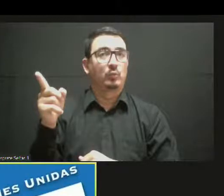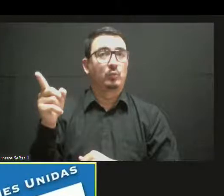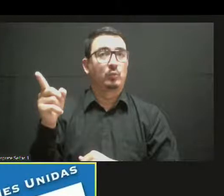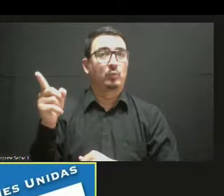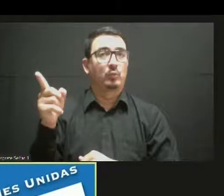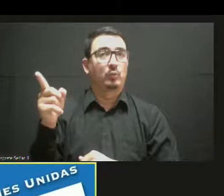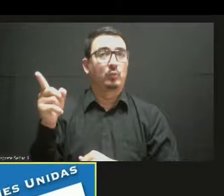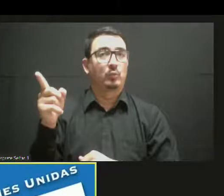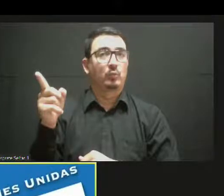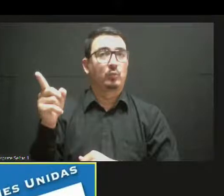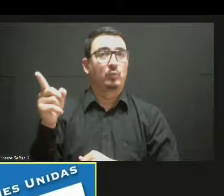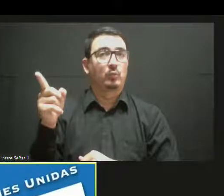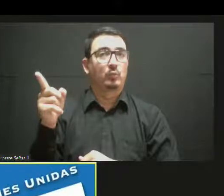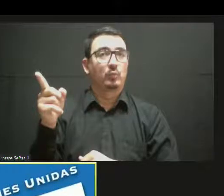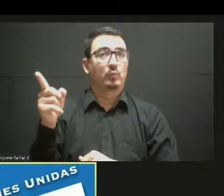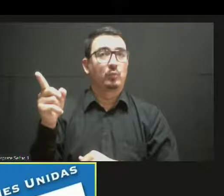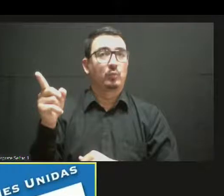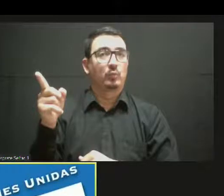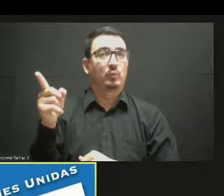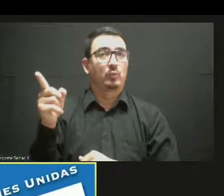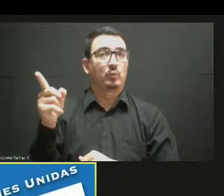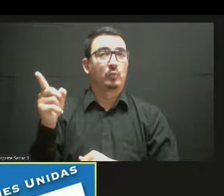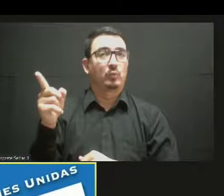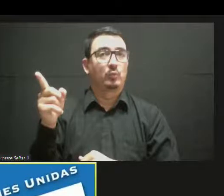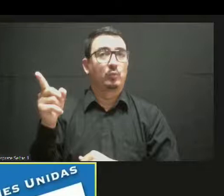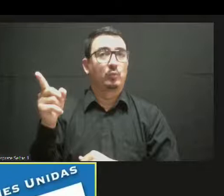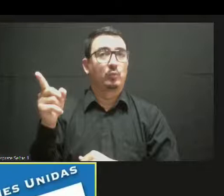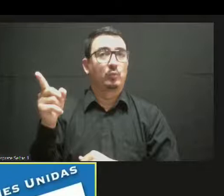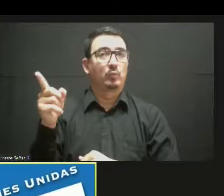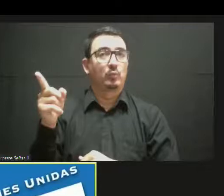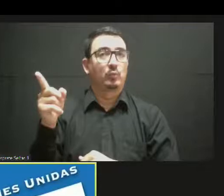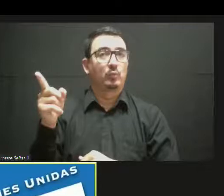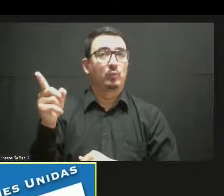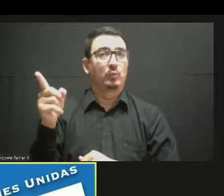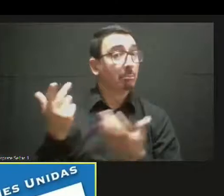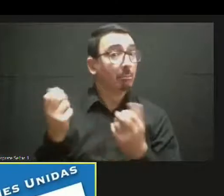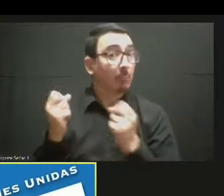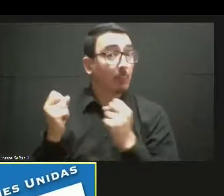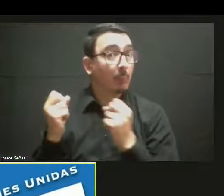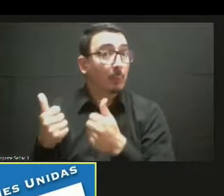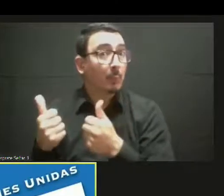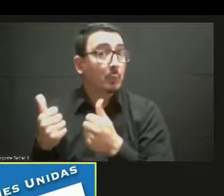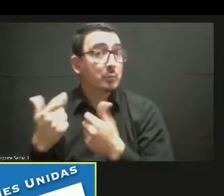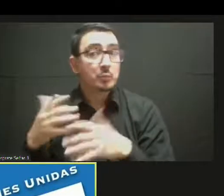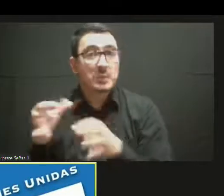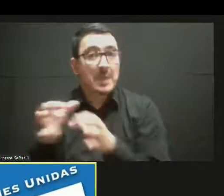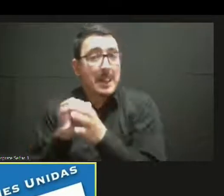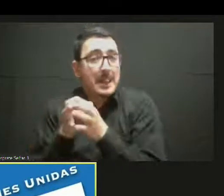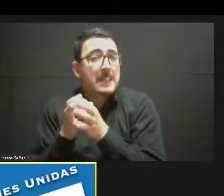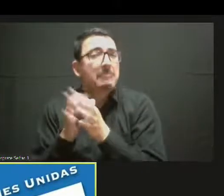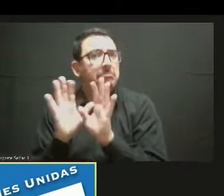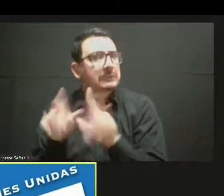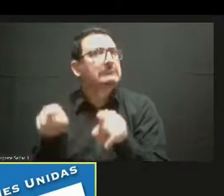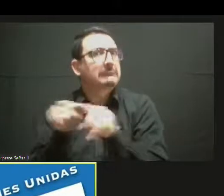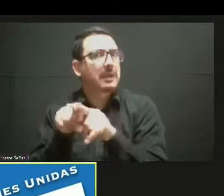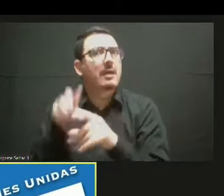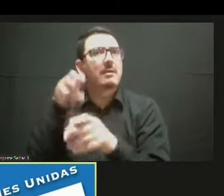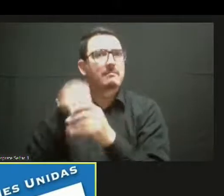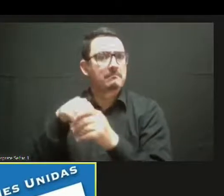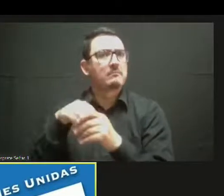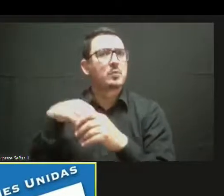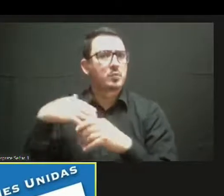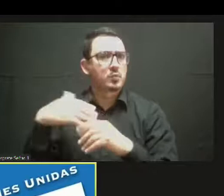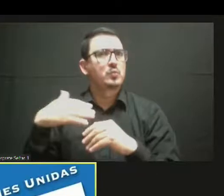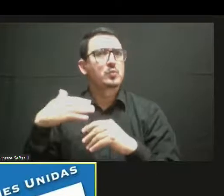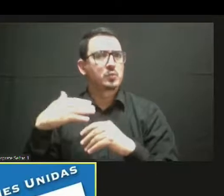particular sectors. One is the call center sector, which is already quite developed in the Dominican